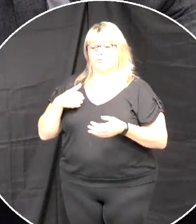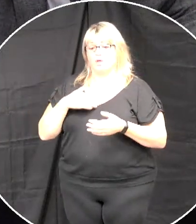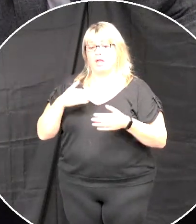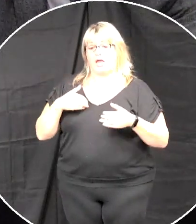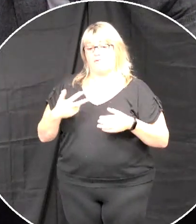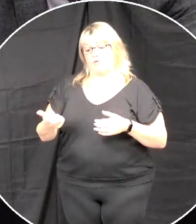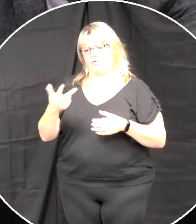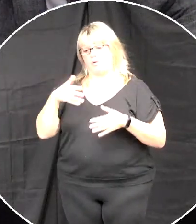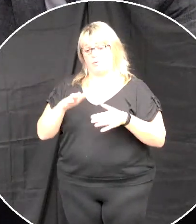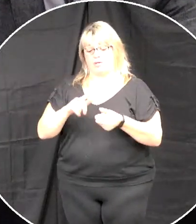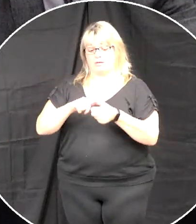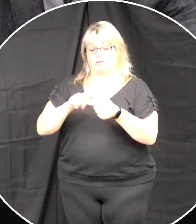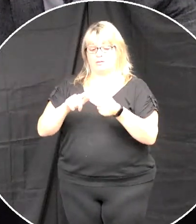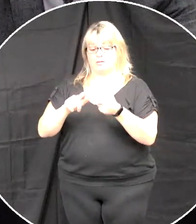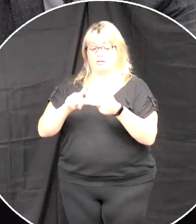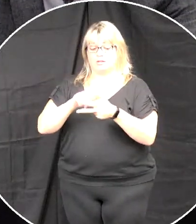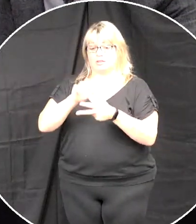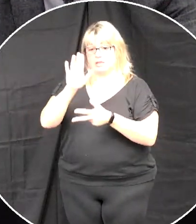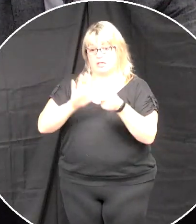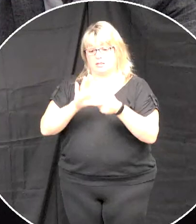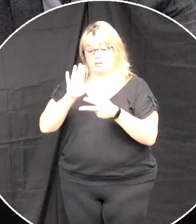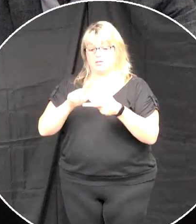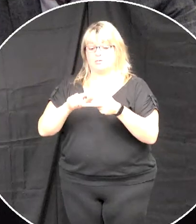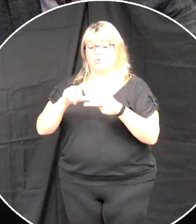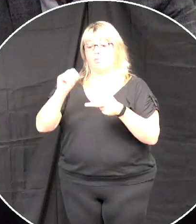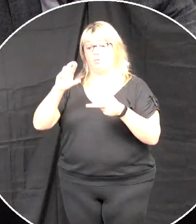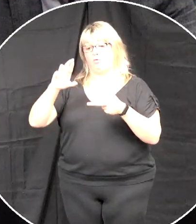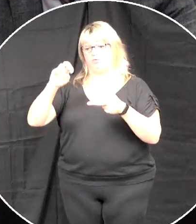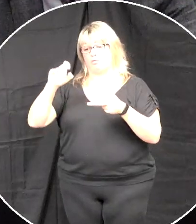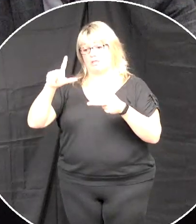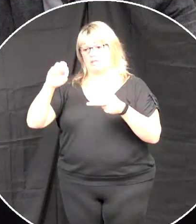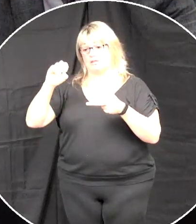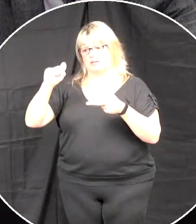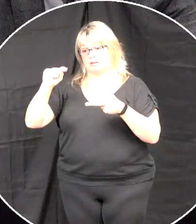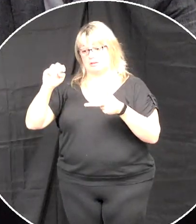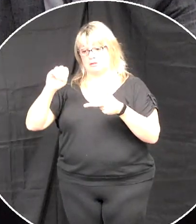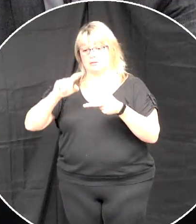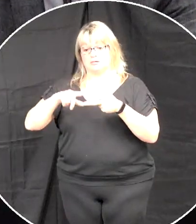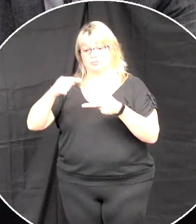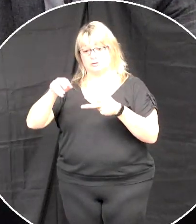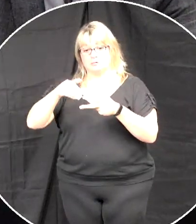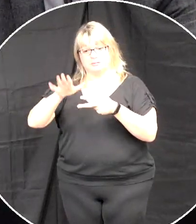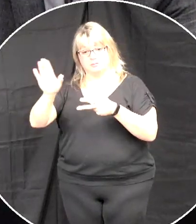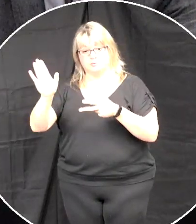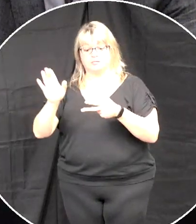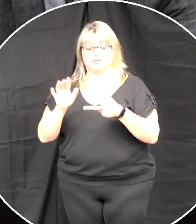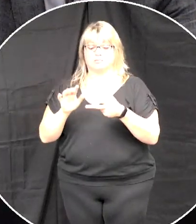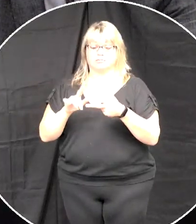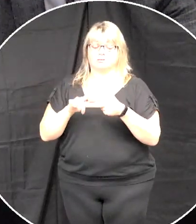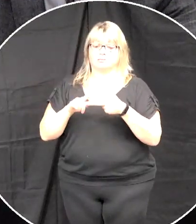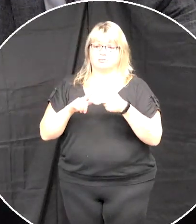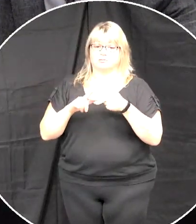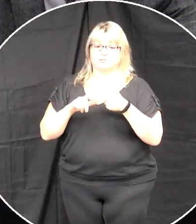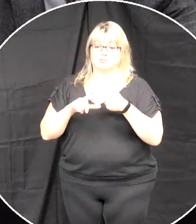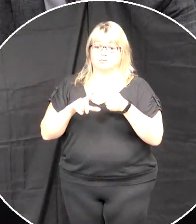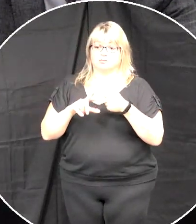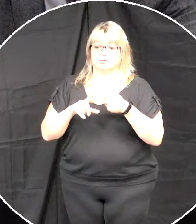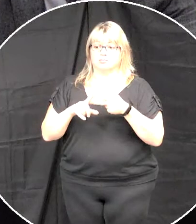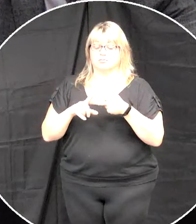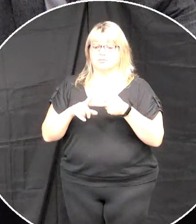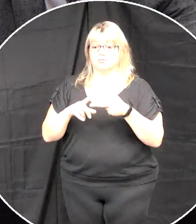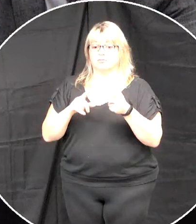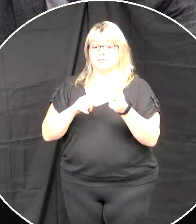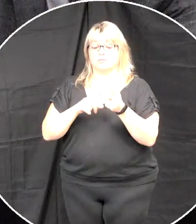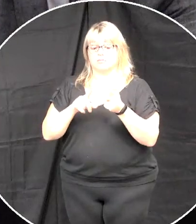We'll do tender or a real estate agent to try and dispose. There's times that we